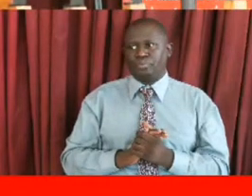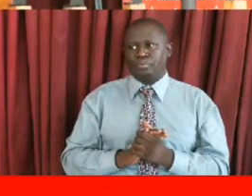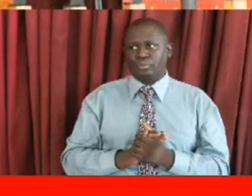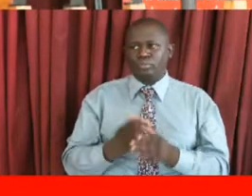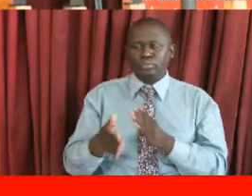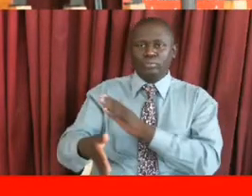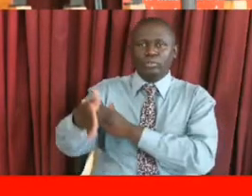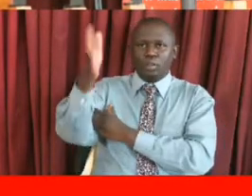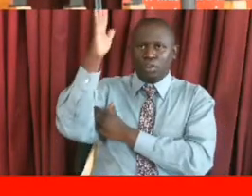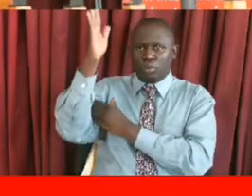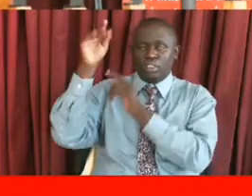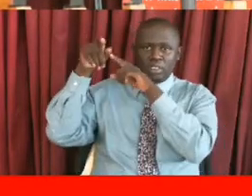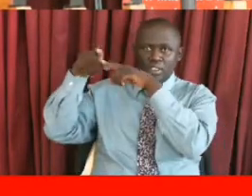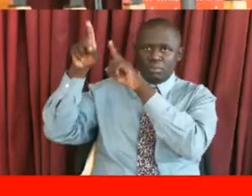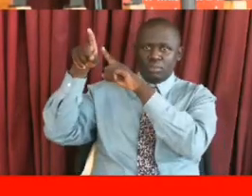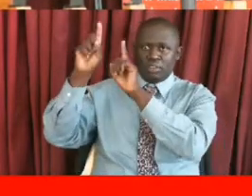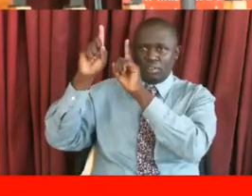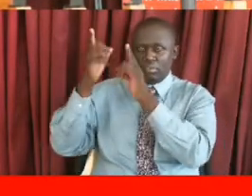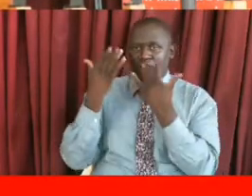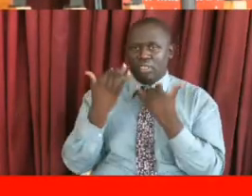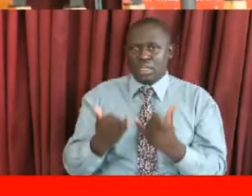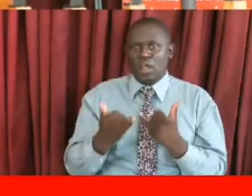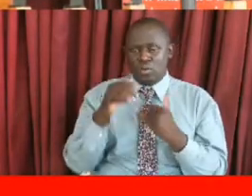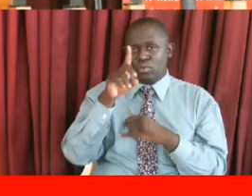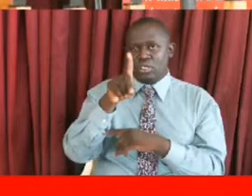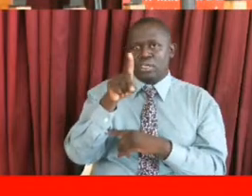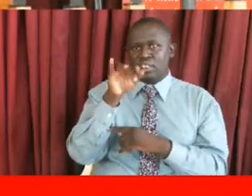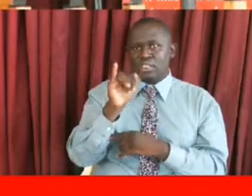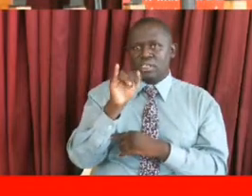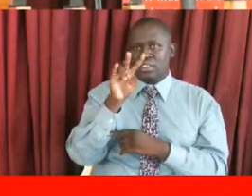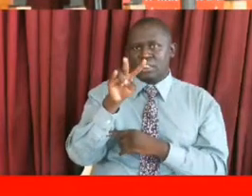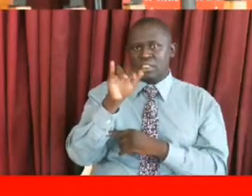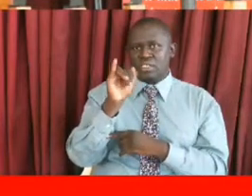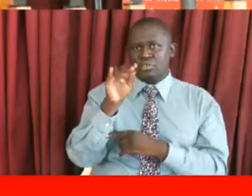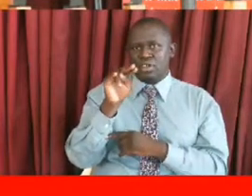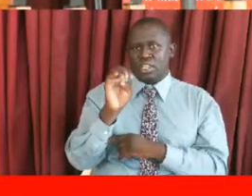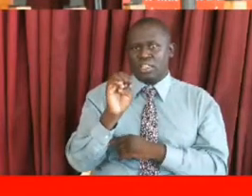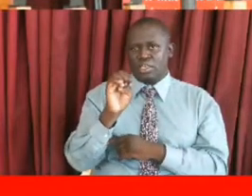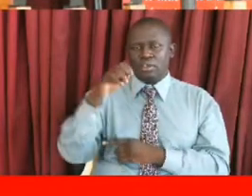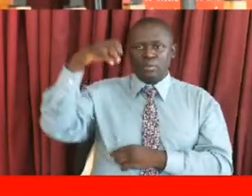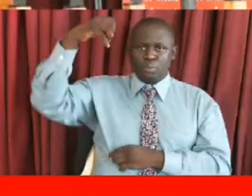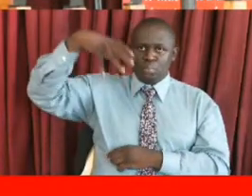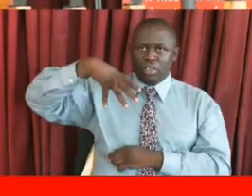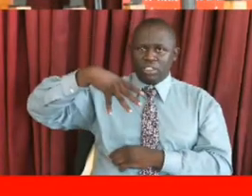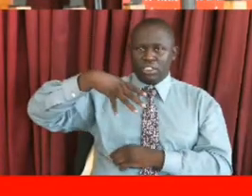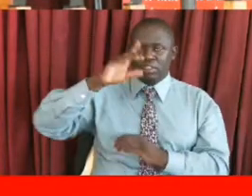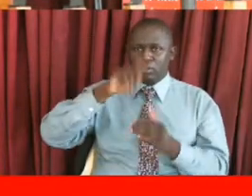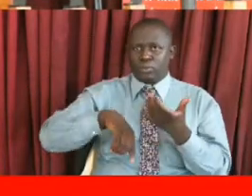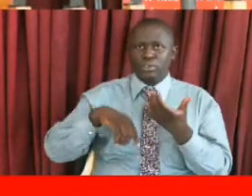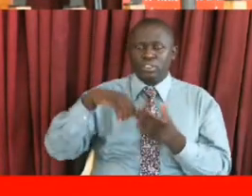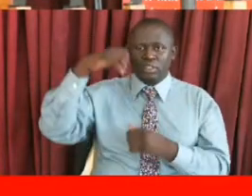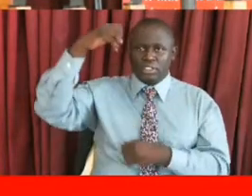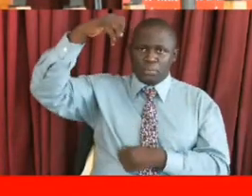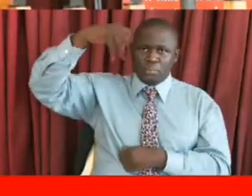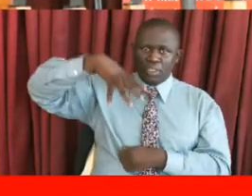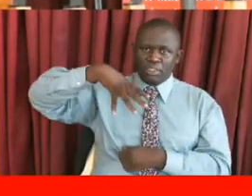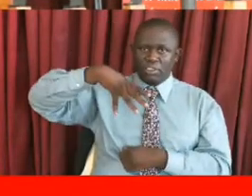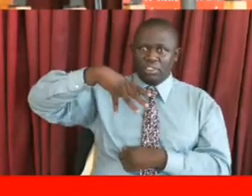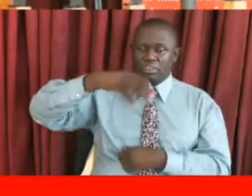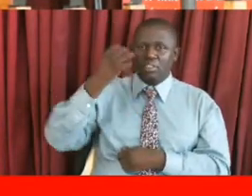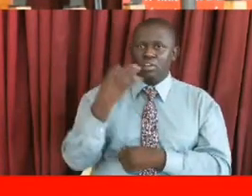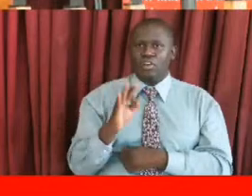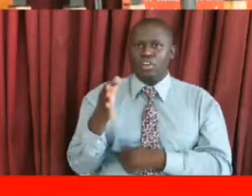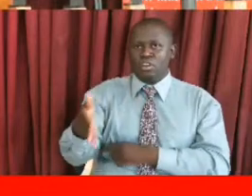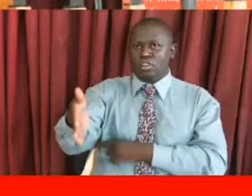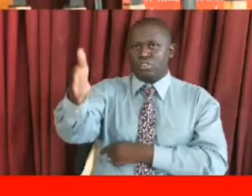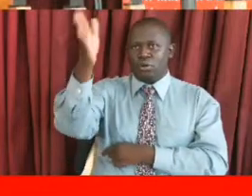God himself so divine presence divine presence is the presence